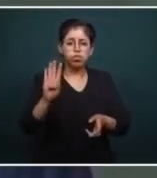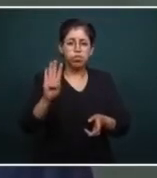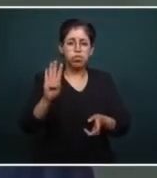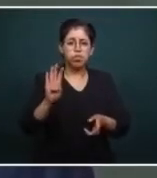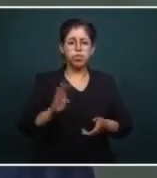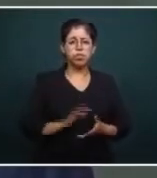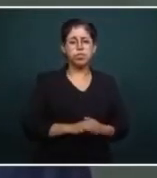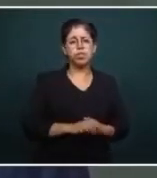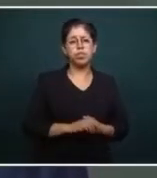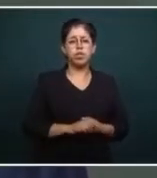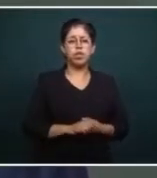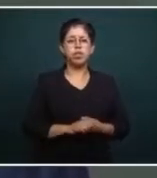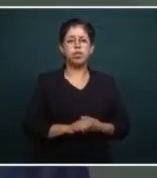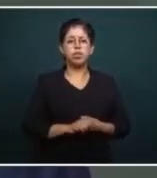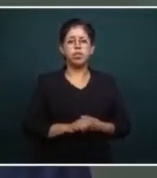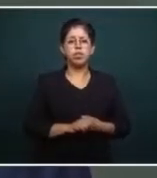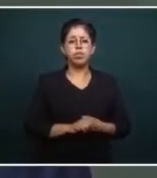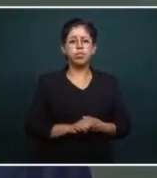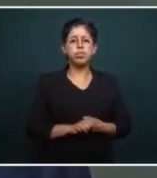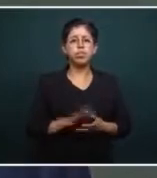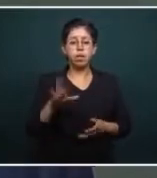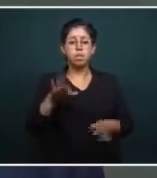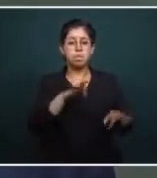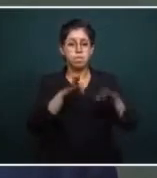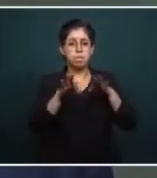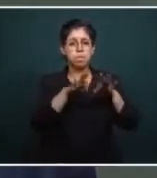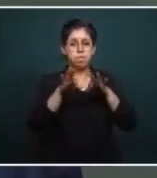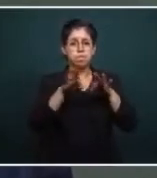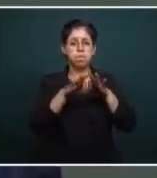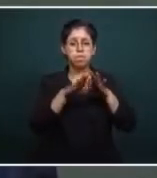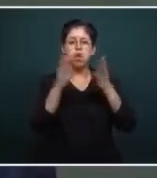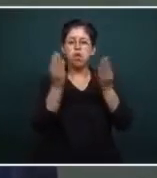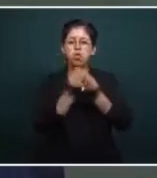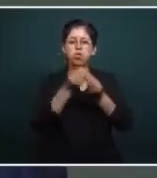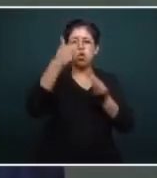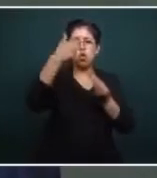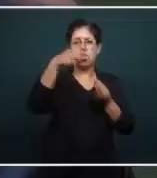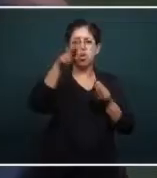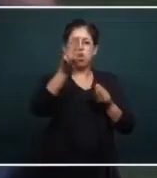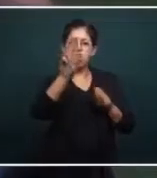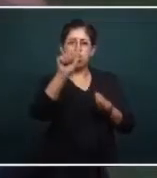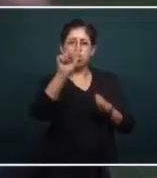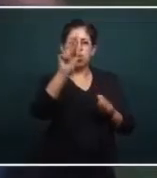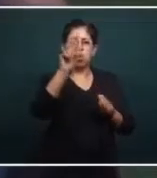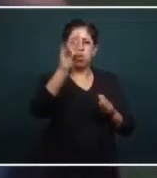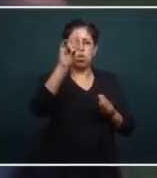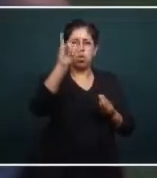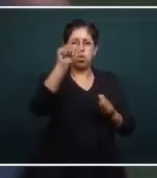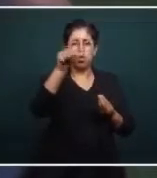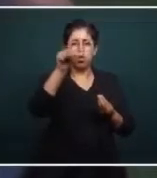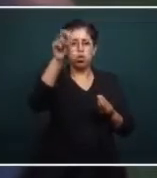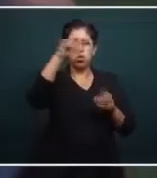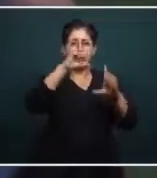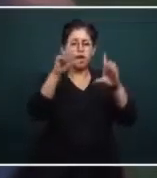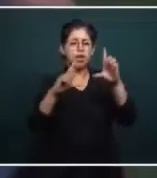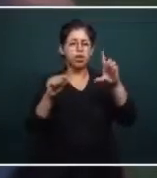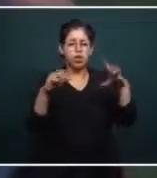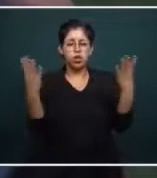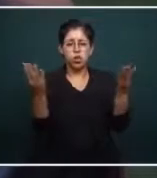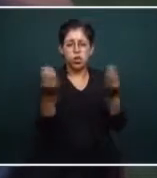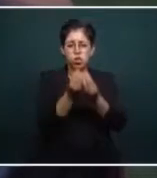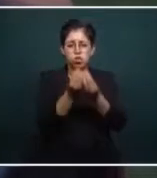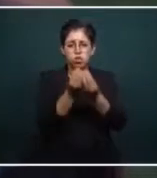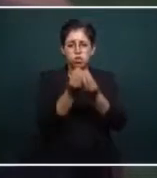going to reinforce las coordinaciones the de la Guardia coordinations Nacional. of the Lo que National Guard. queremos So what we es que want ya no haya is